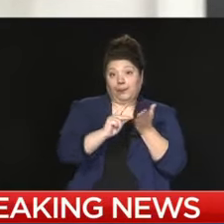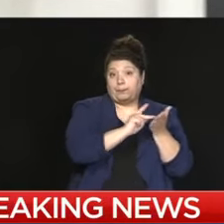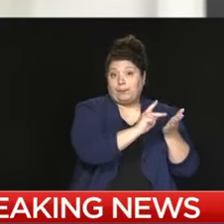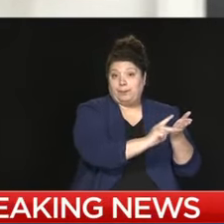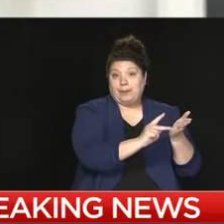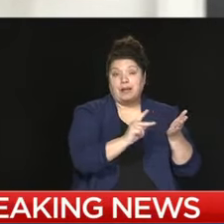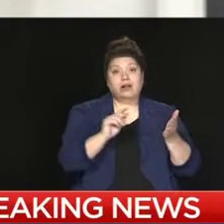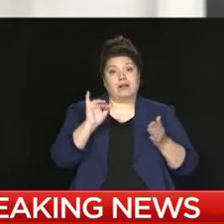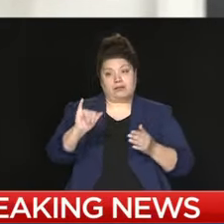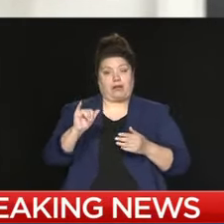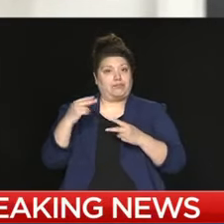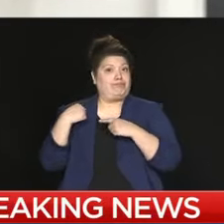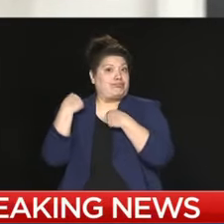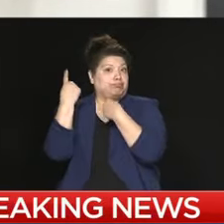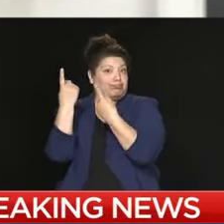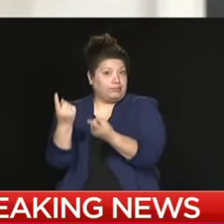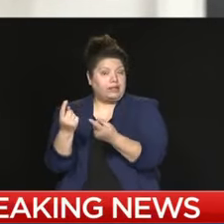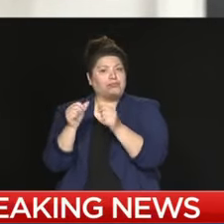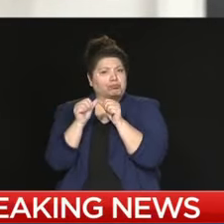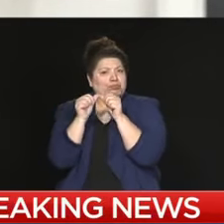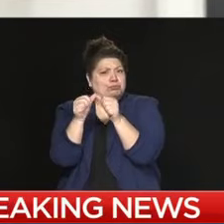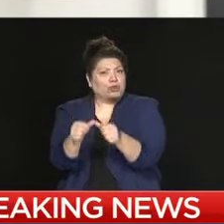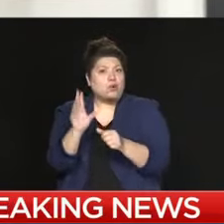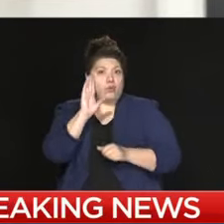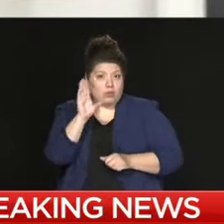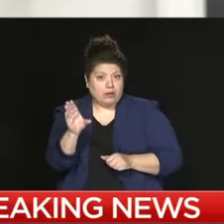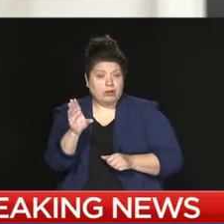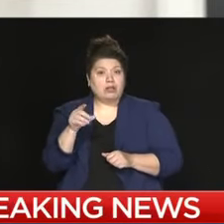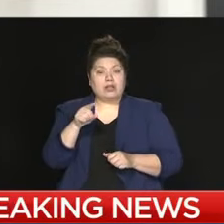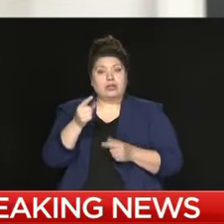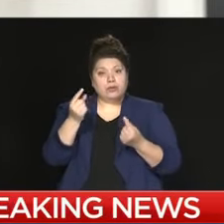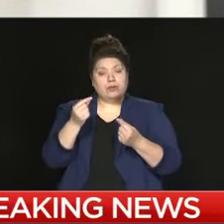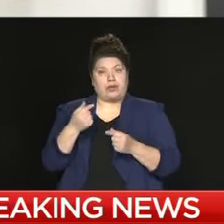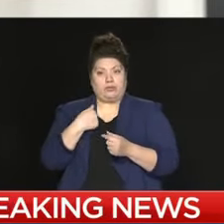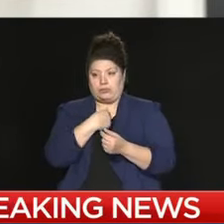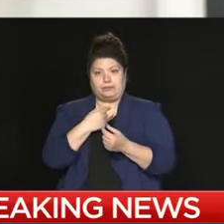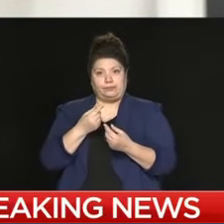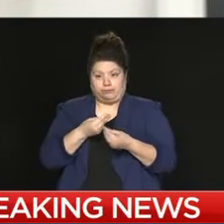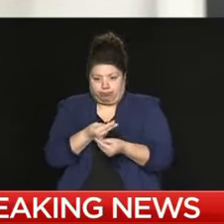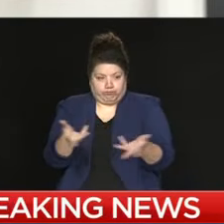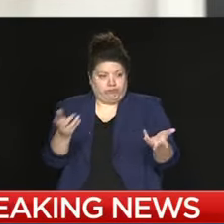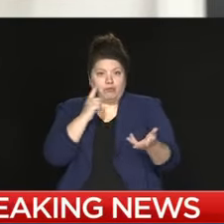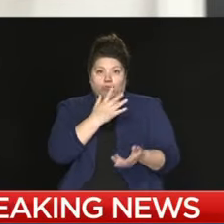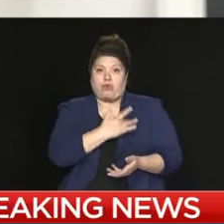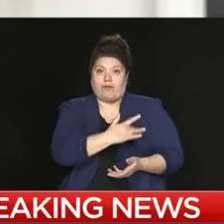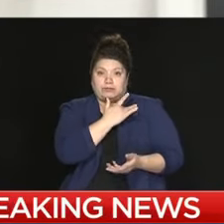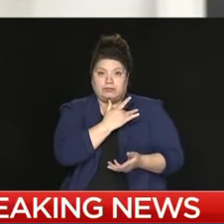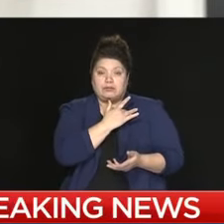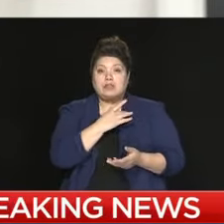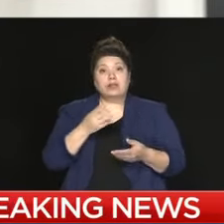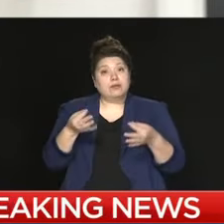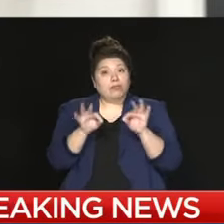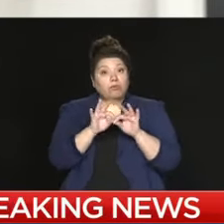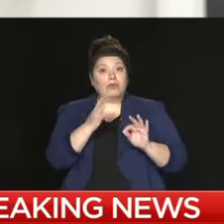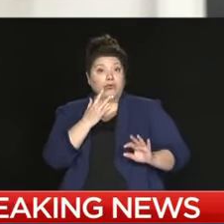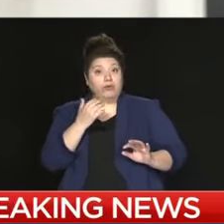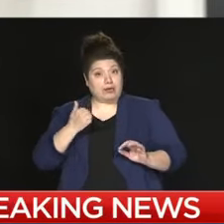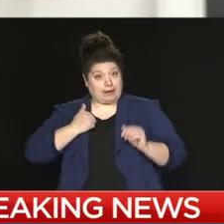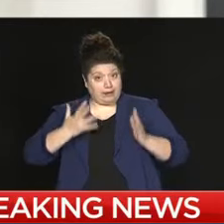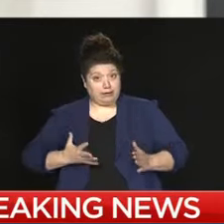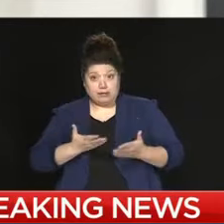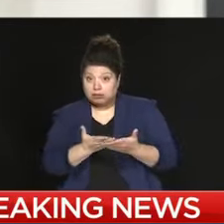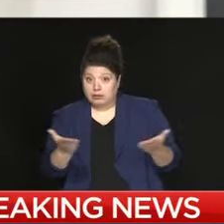we will continue to look at ways to ensure that it's working for provinces right across the country. It's important that Canadians in every